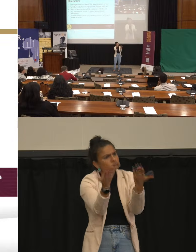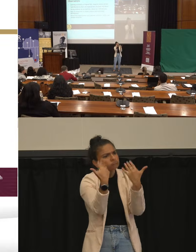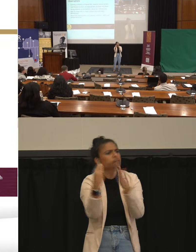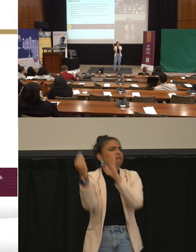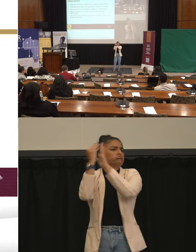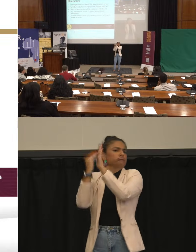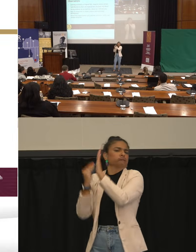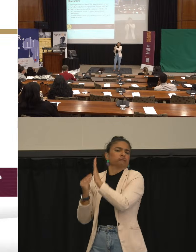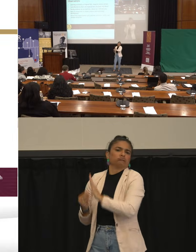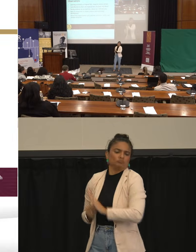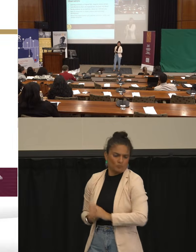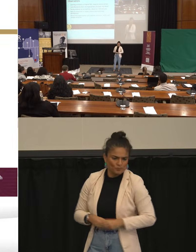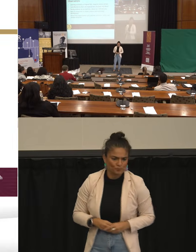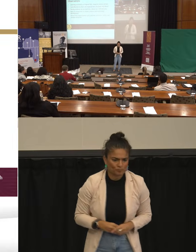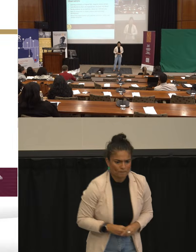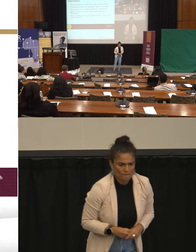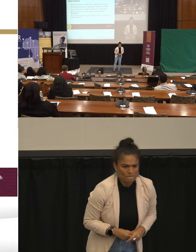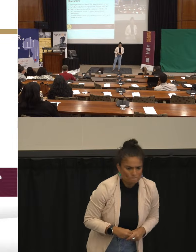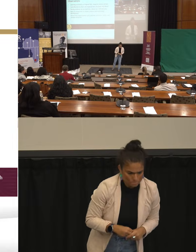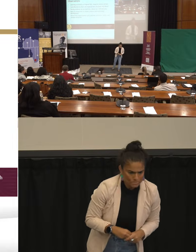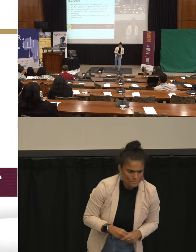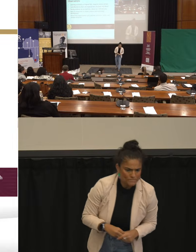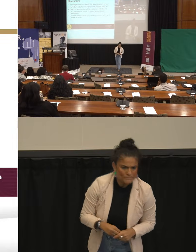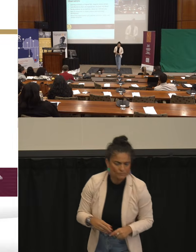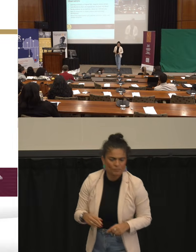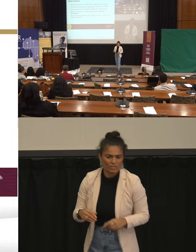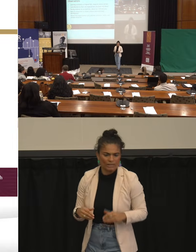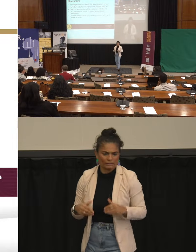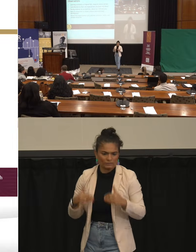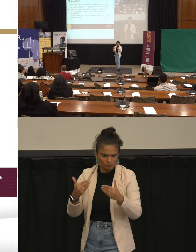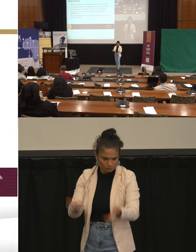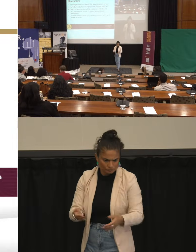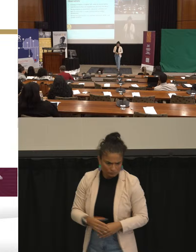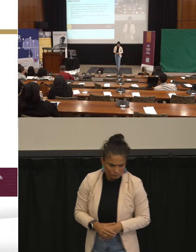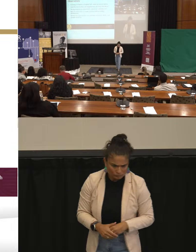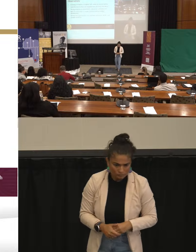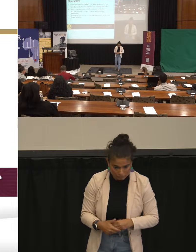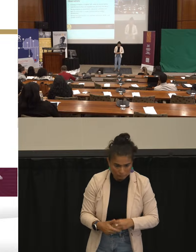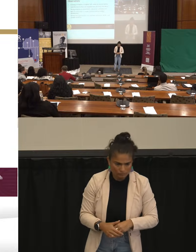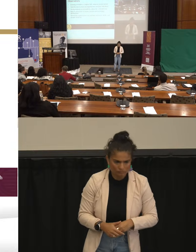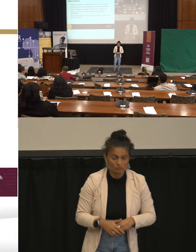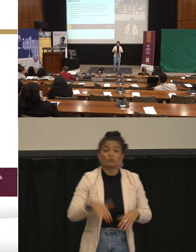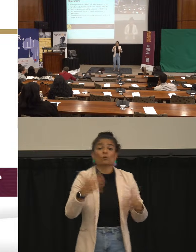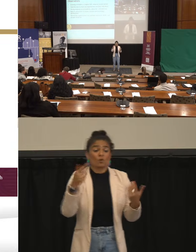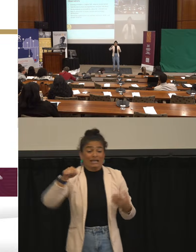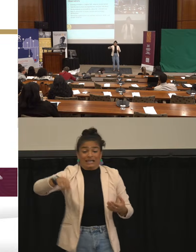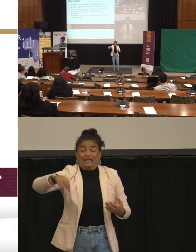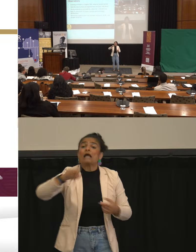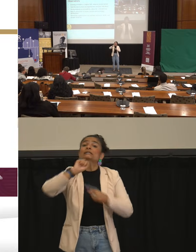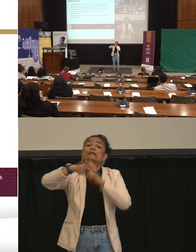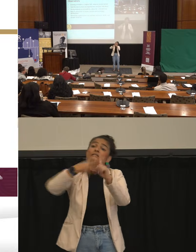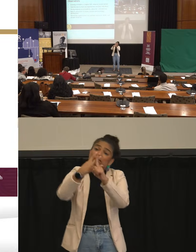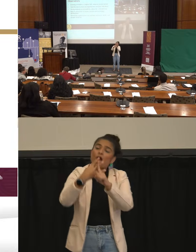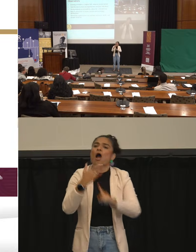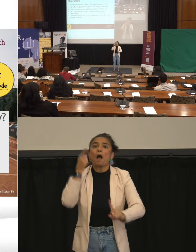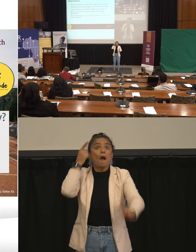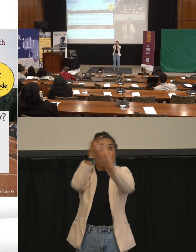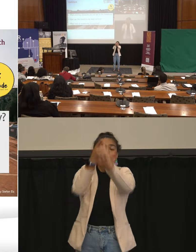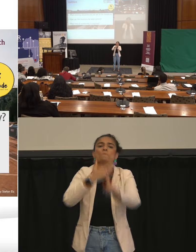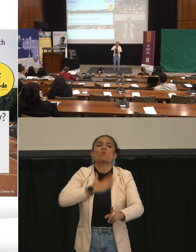Maybe SADiLaR doesn't have specific information, so please make sure that you reach out and ensure that yours will feature there.